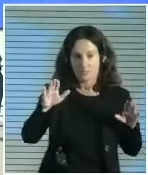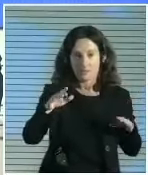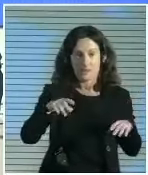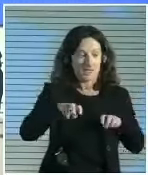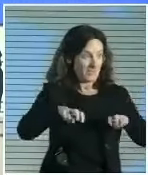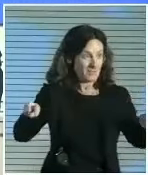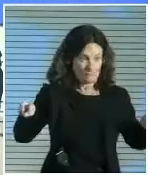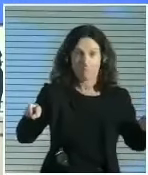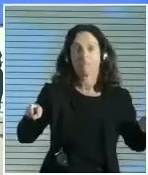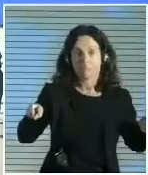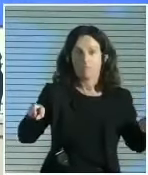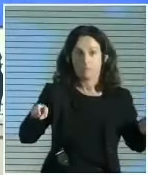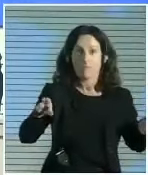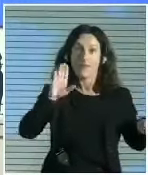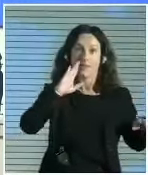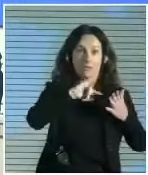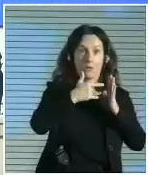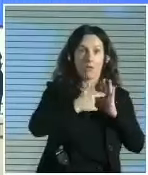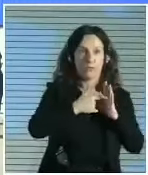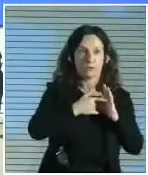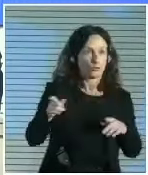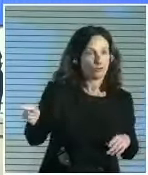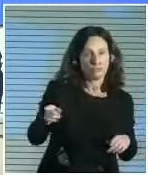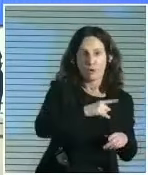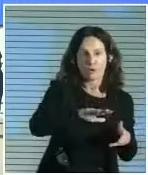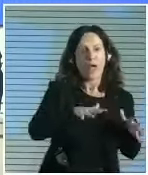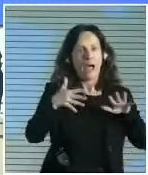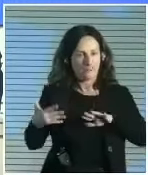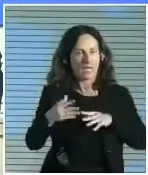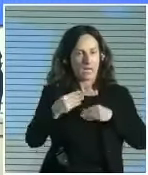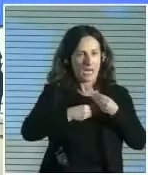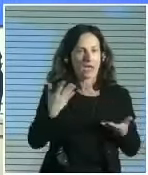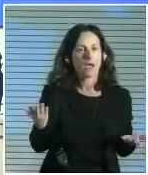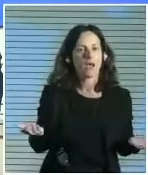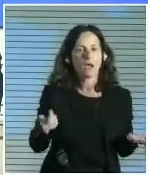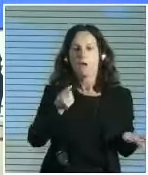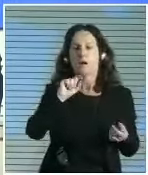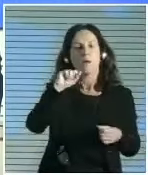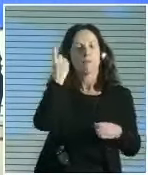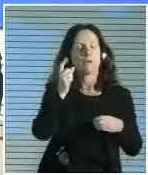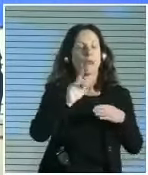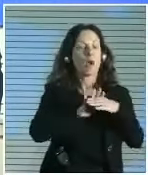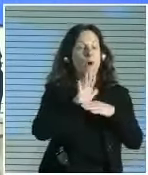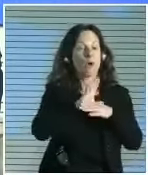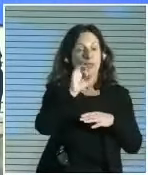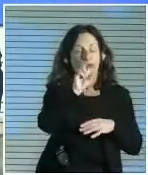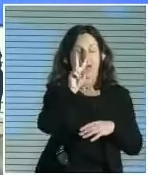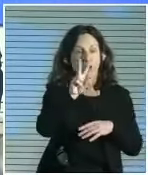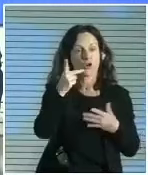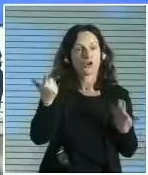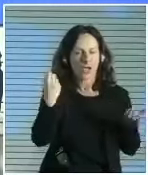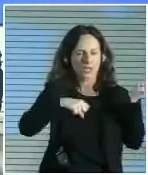is how to decarbonize the operations of the tourism sector and making it aligned to